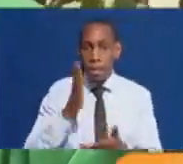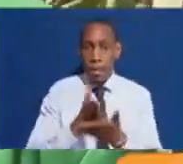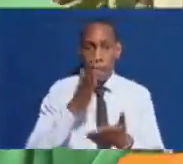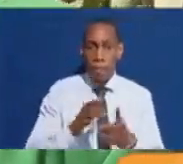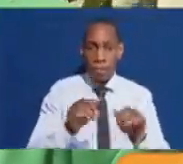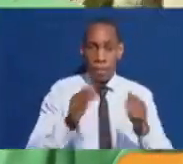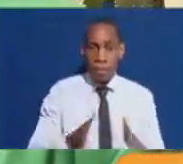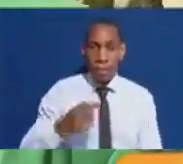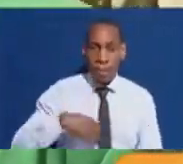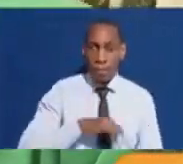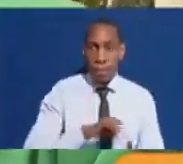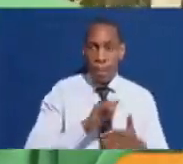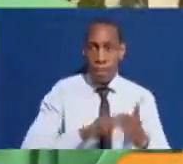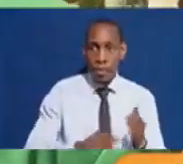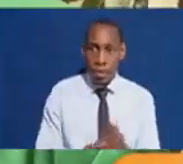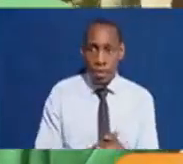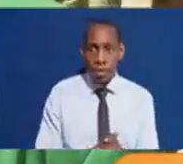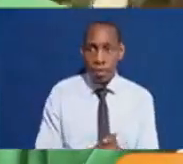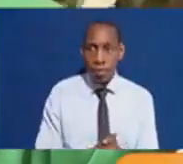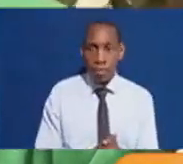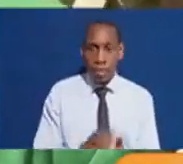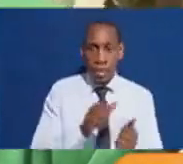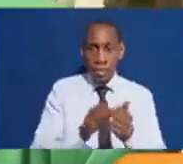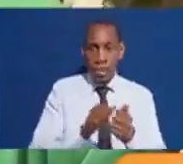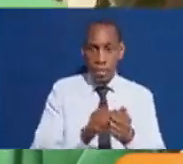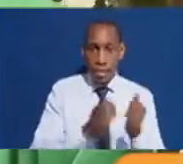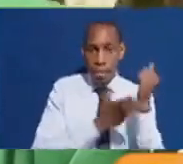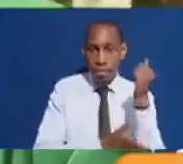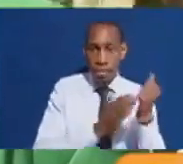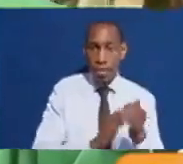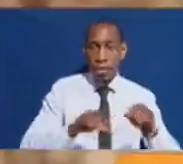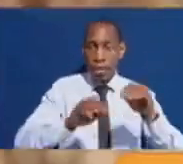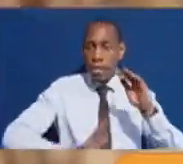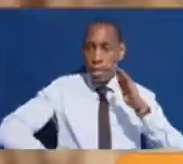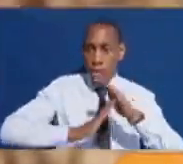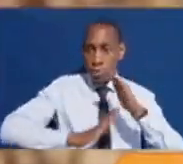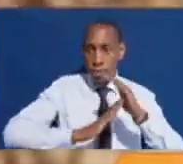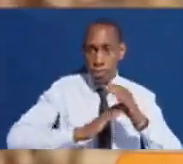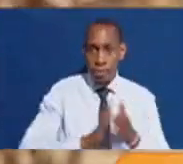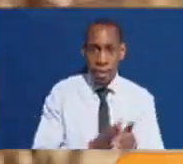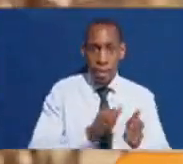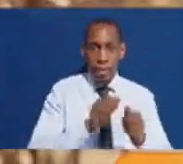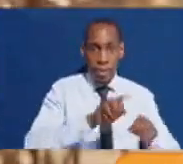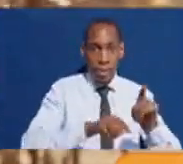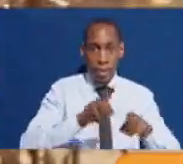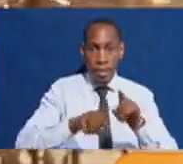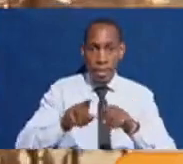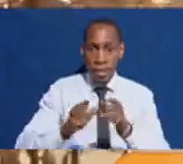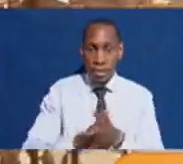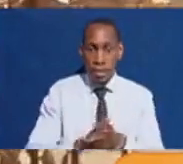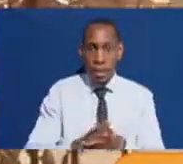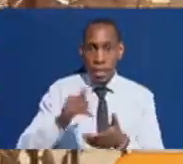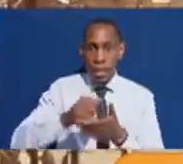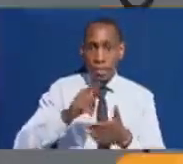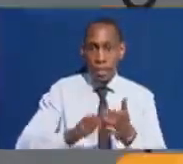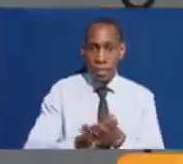farmer that the maize that we are going to get, it will be of the good quality. The maize variety has been modified to include